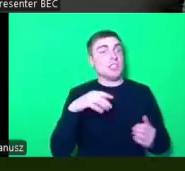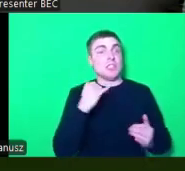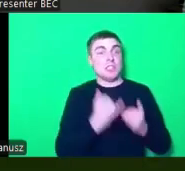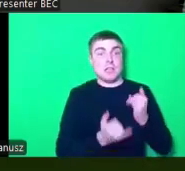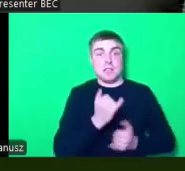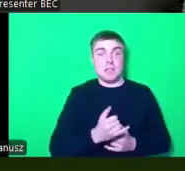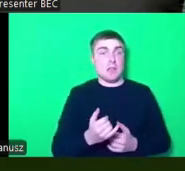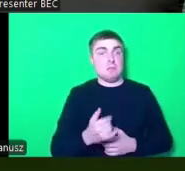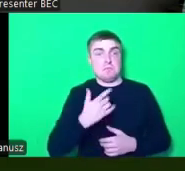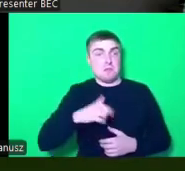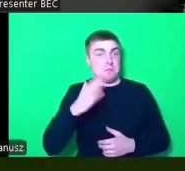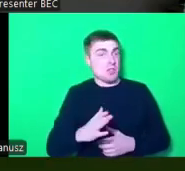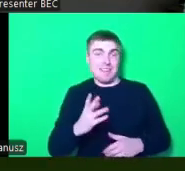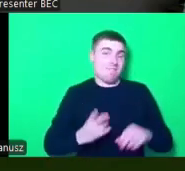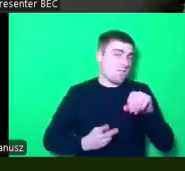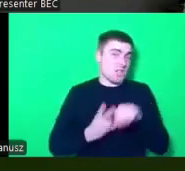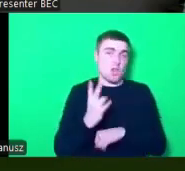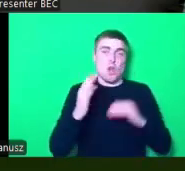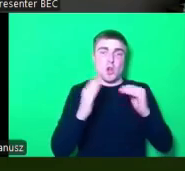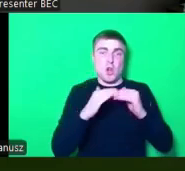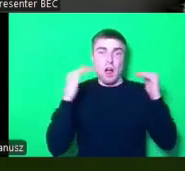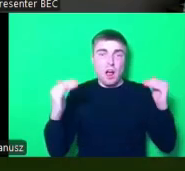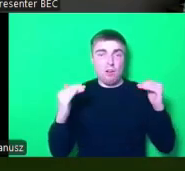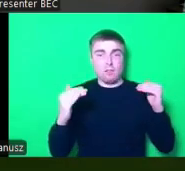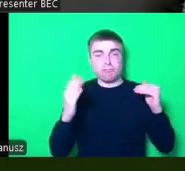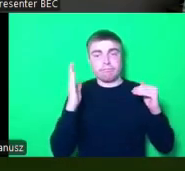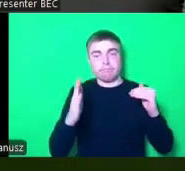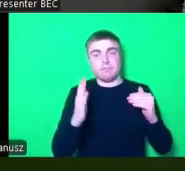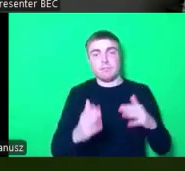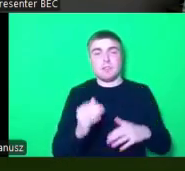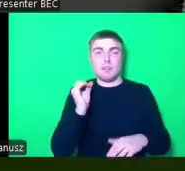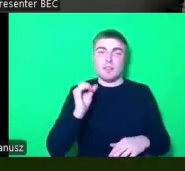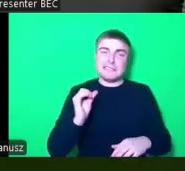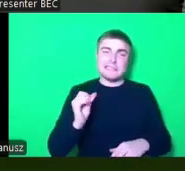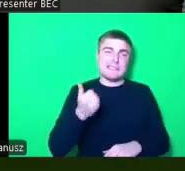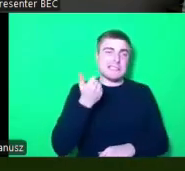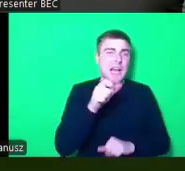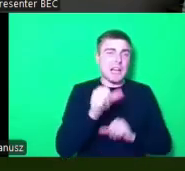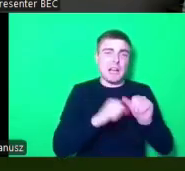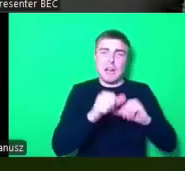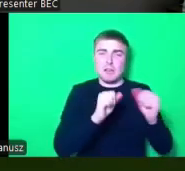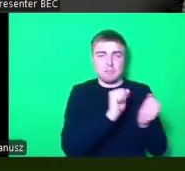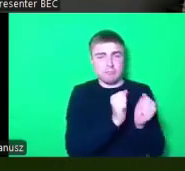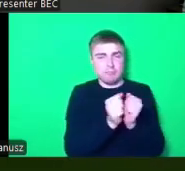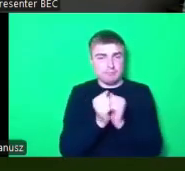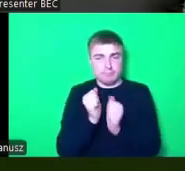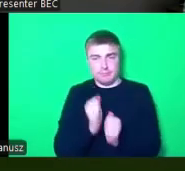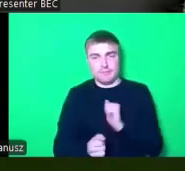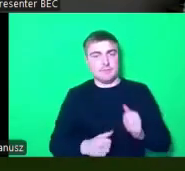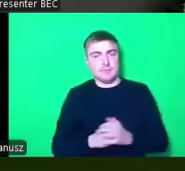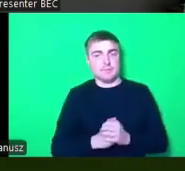Which species have lower invasiveness risk? Which species have can make